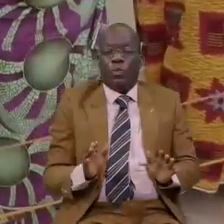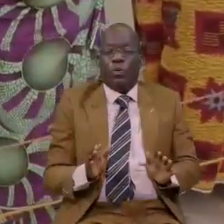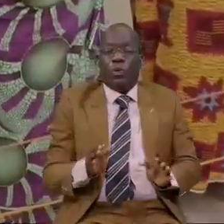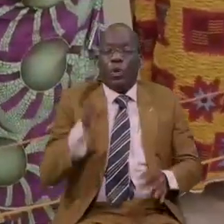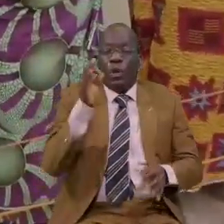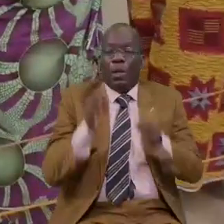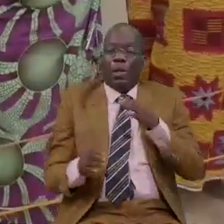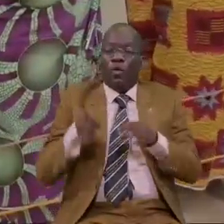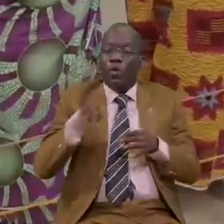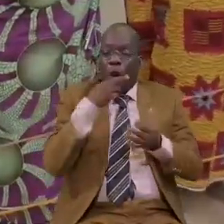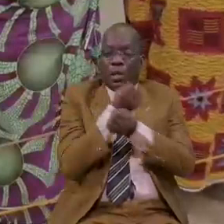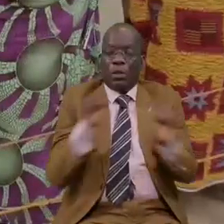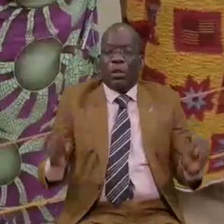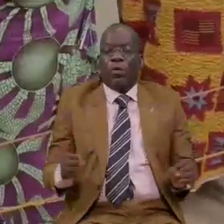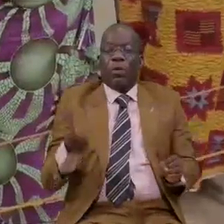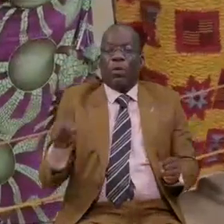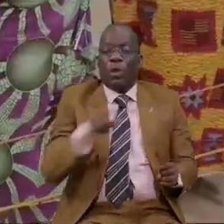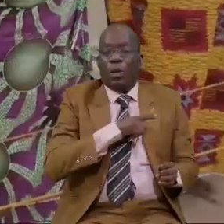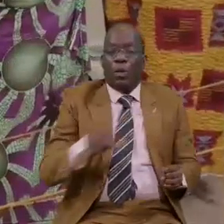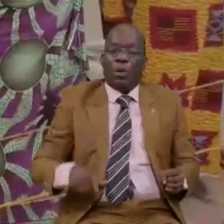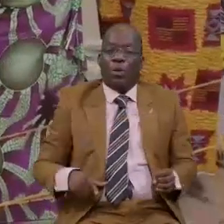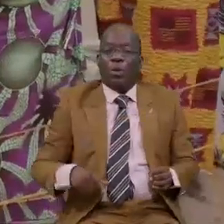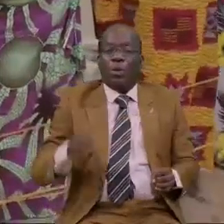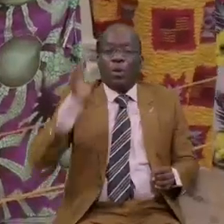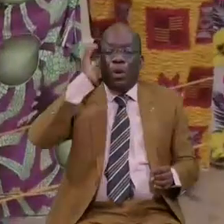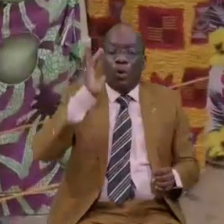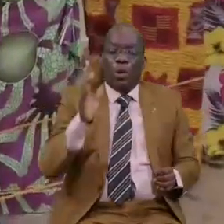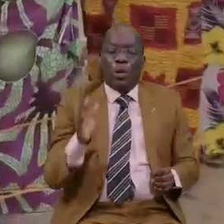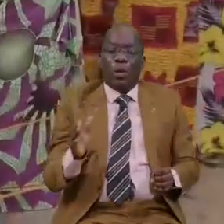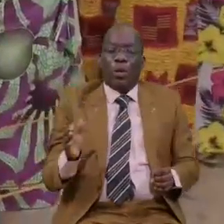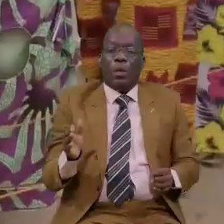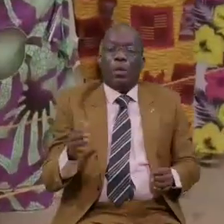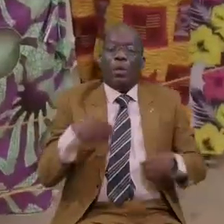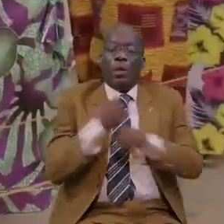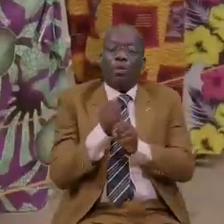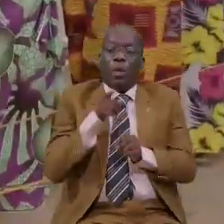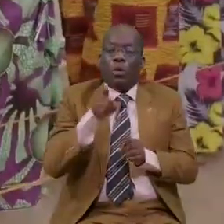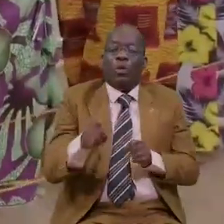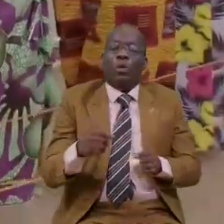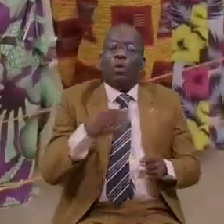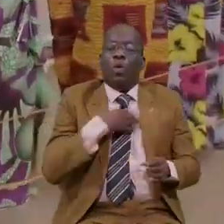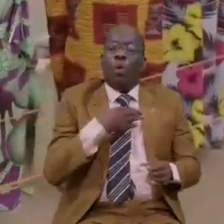already, the Lord will make you whiter than snow.